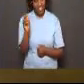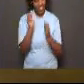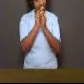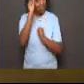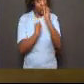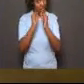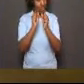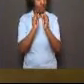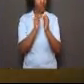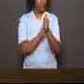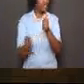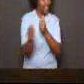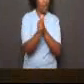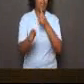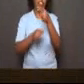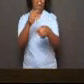African state.